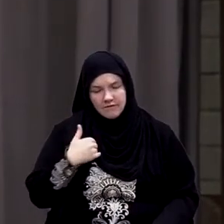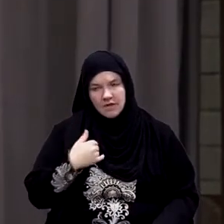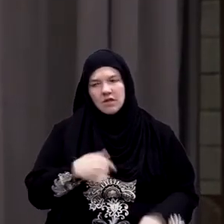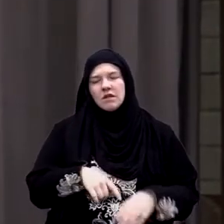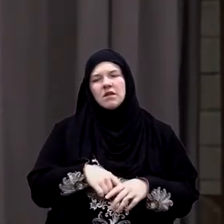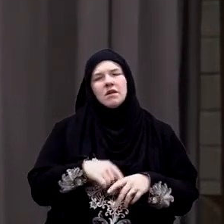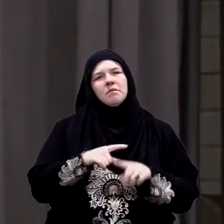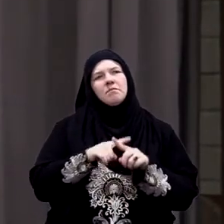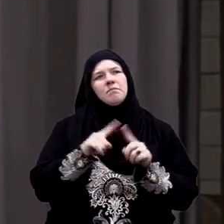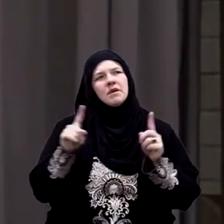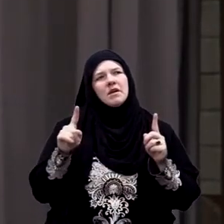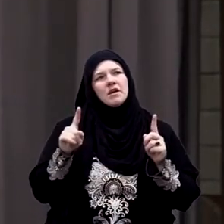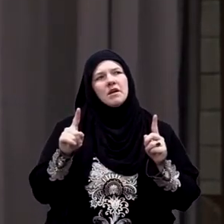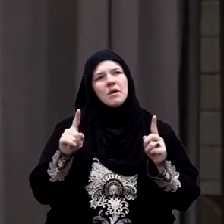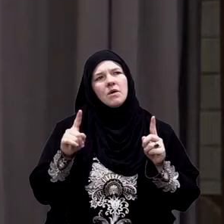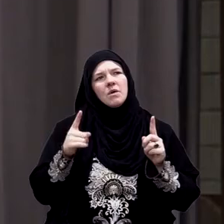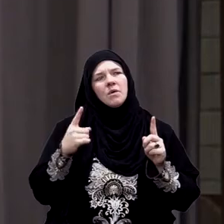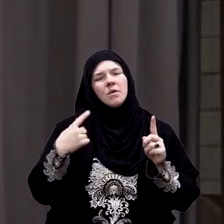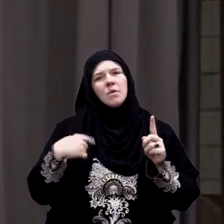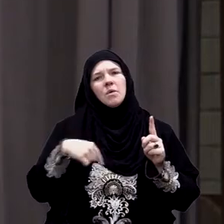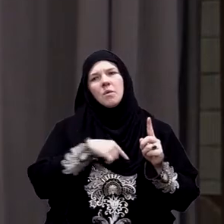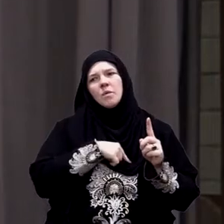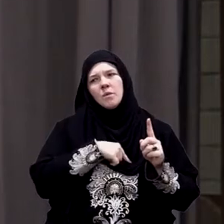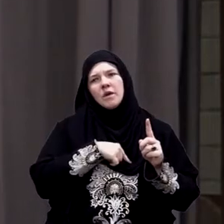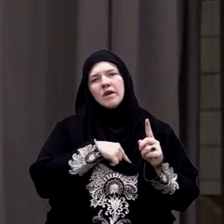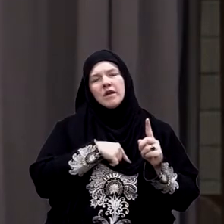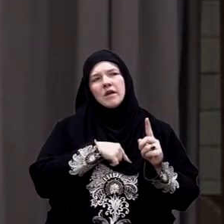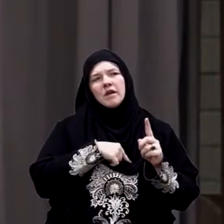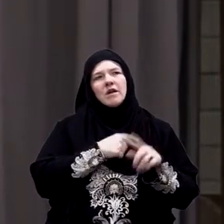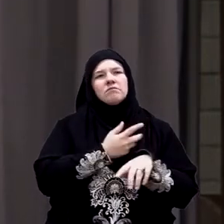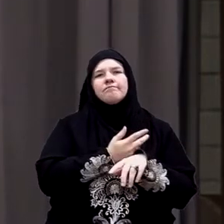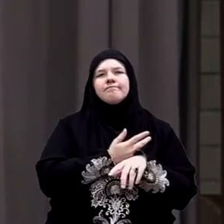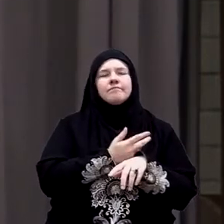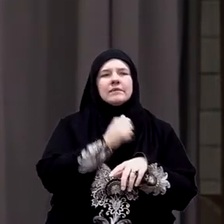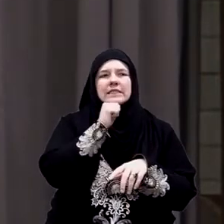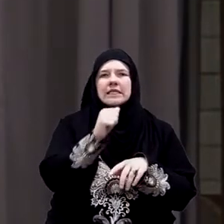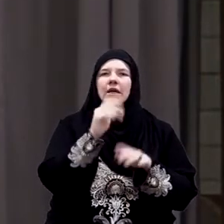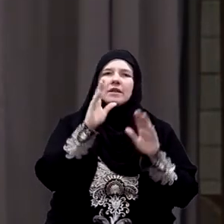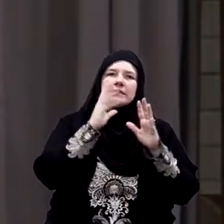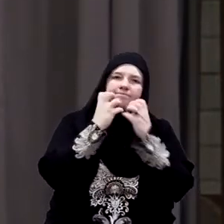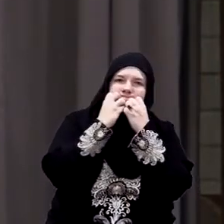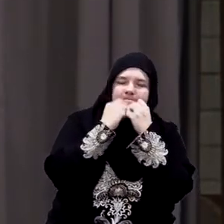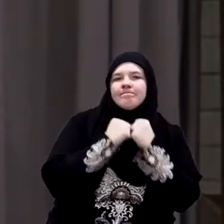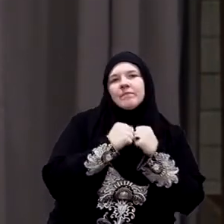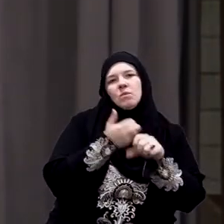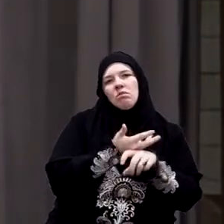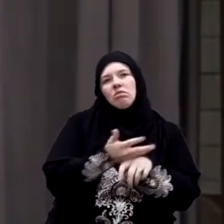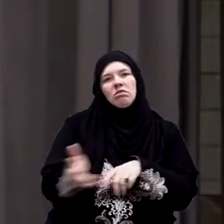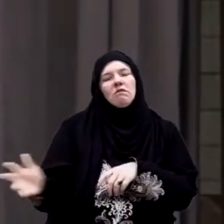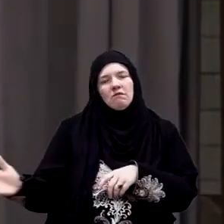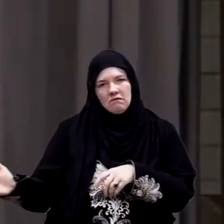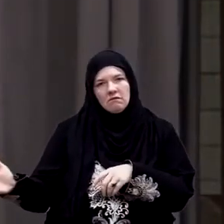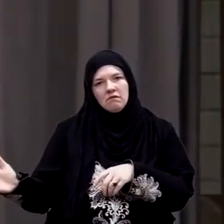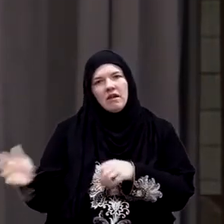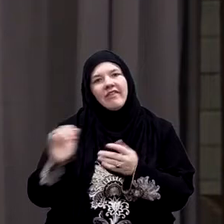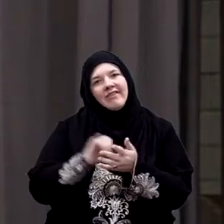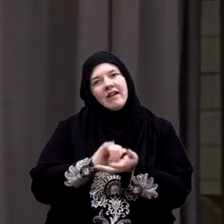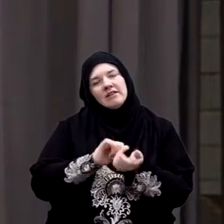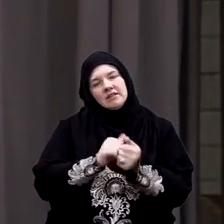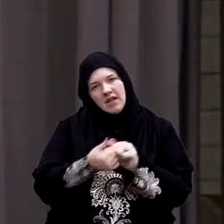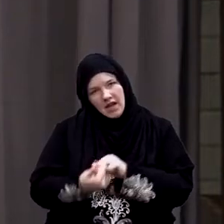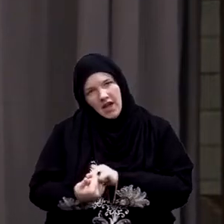But we squandered all of the above, and that's how we brought the generation that we adults belong to,